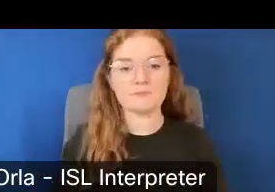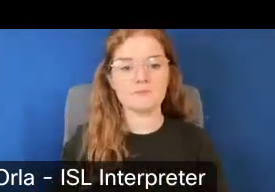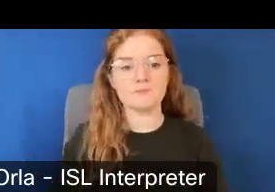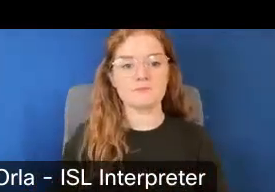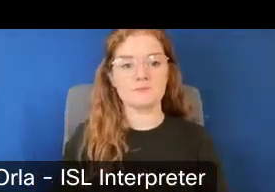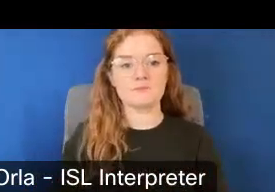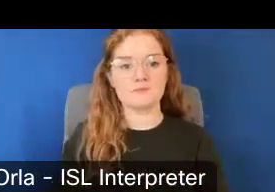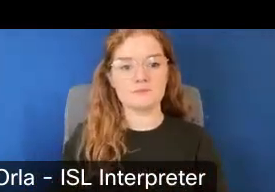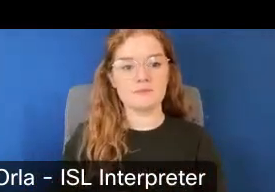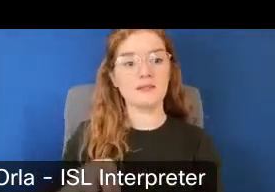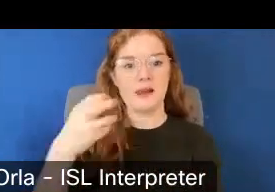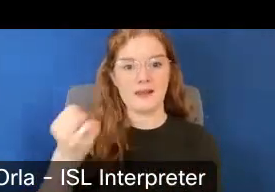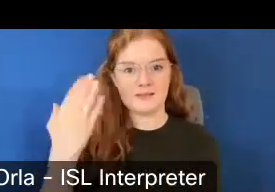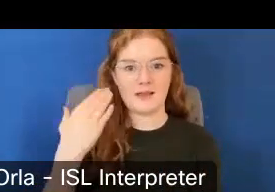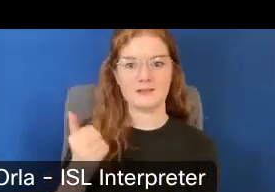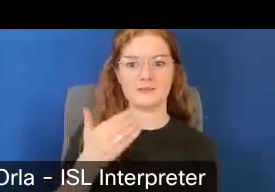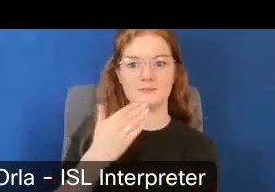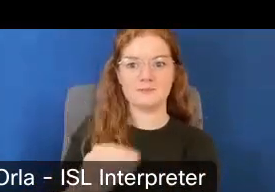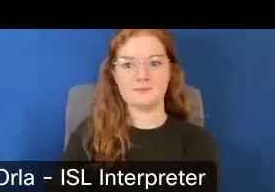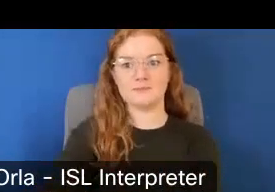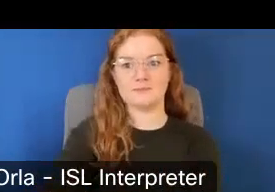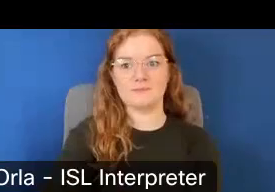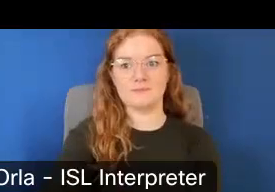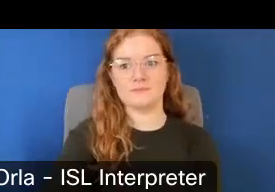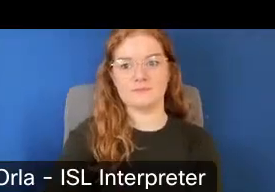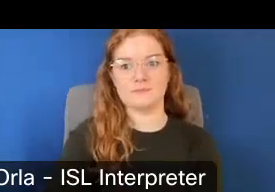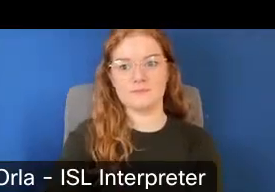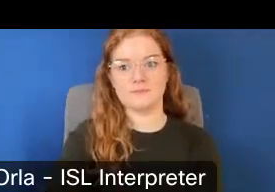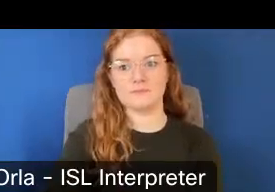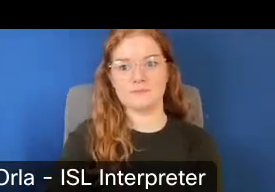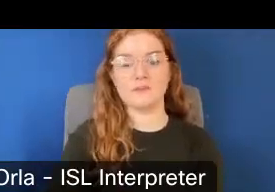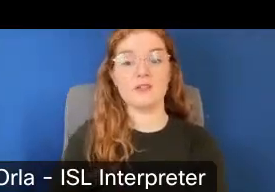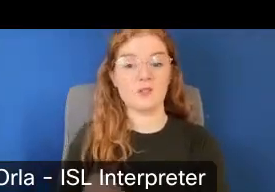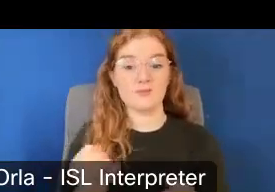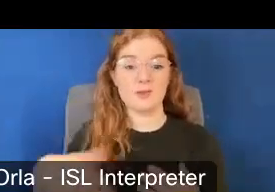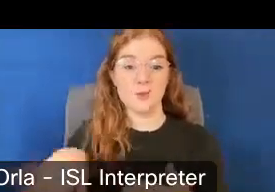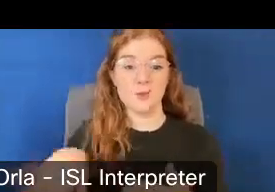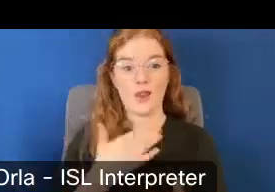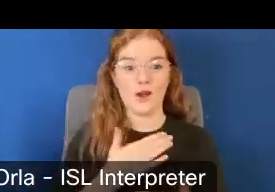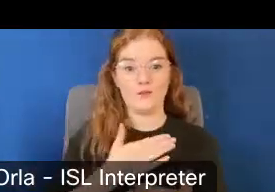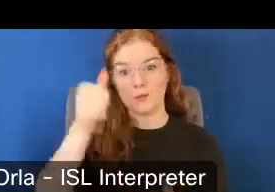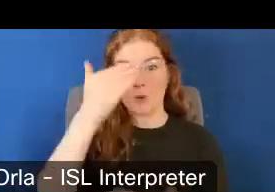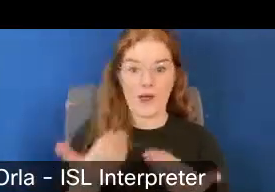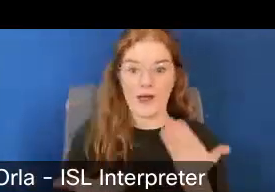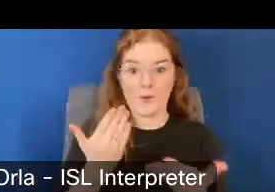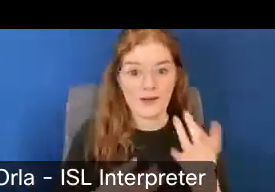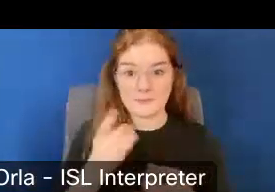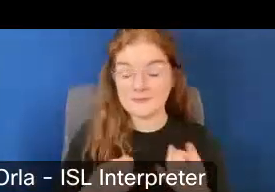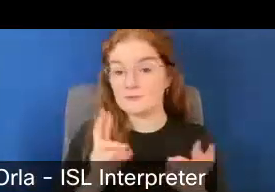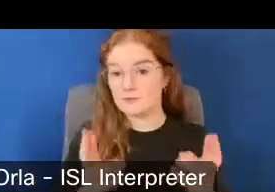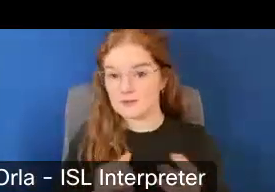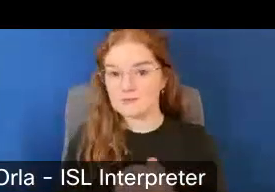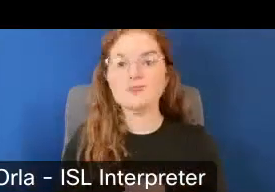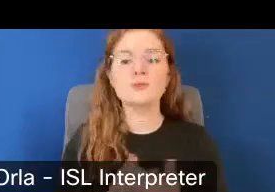So next slide. Thanks, Catherine. So everyone loves a good origin story, and